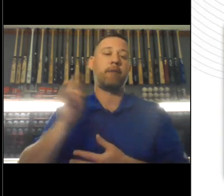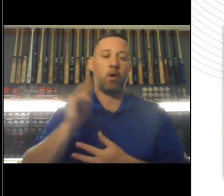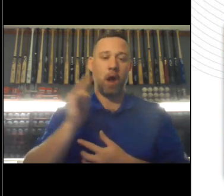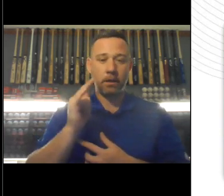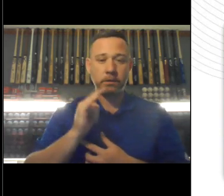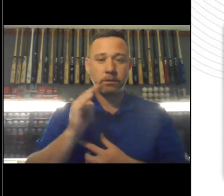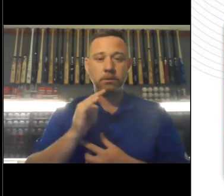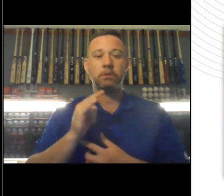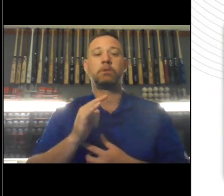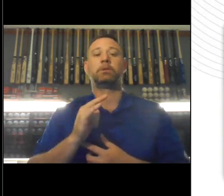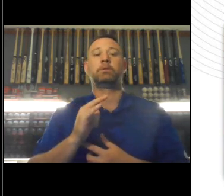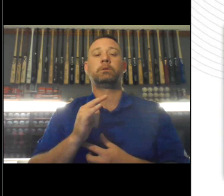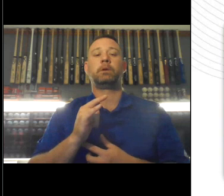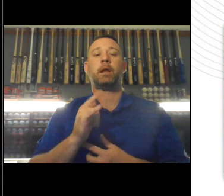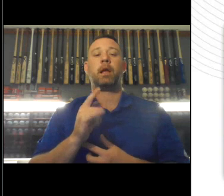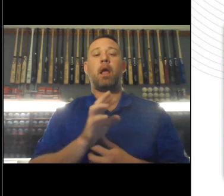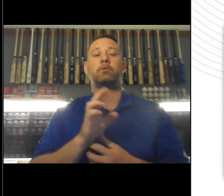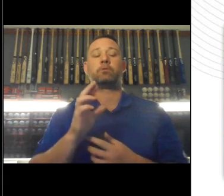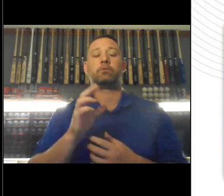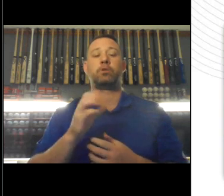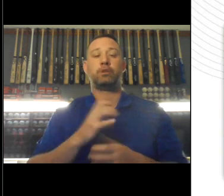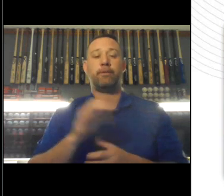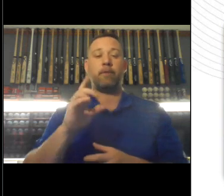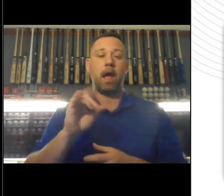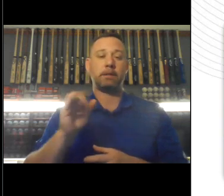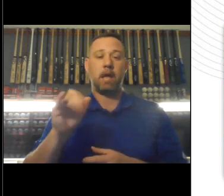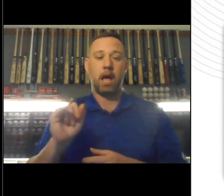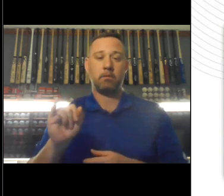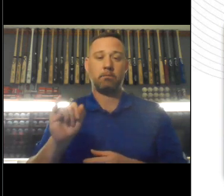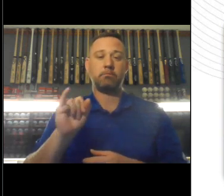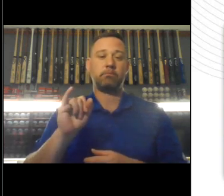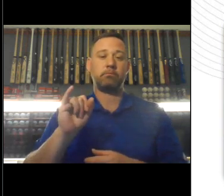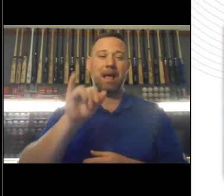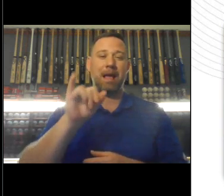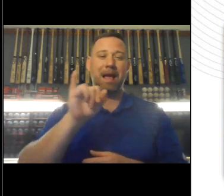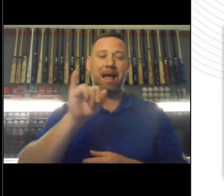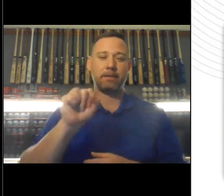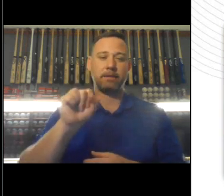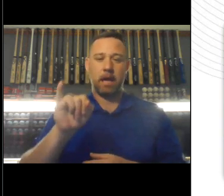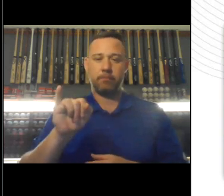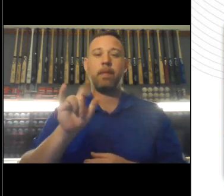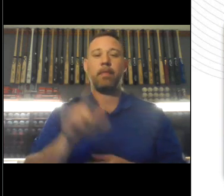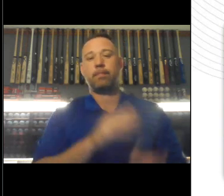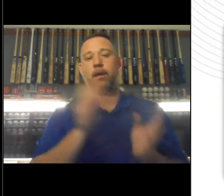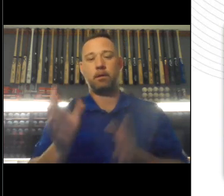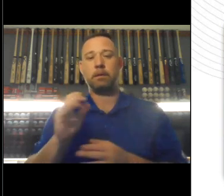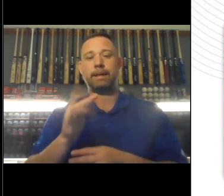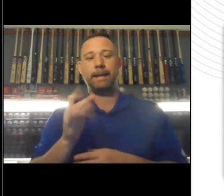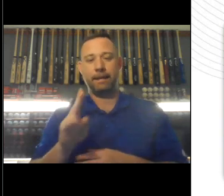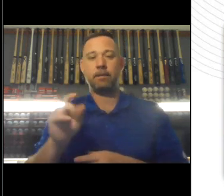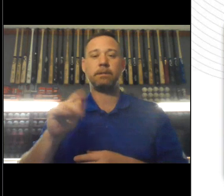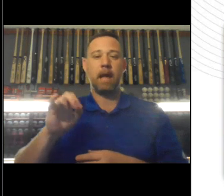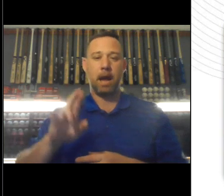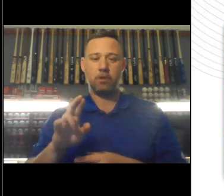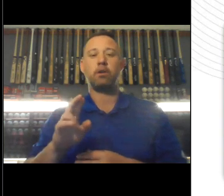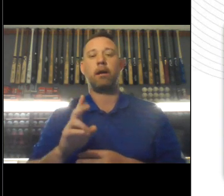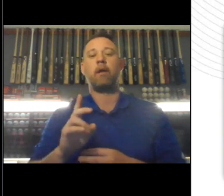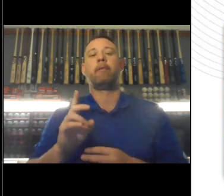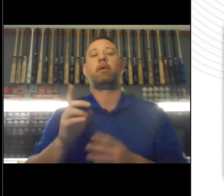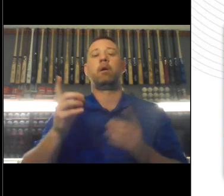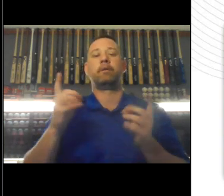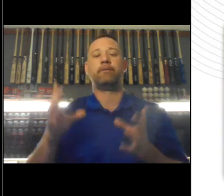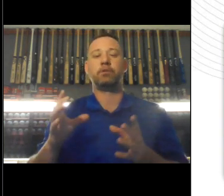in addition to her role as Chief of Dry SI. And Keith Steiner is stepping up to head the Division of